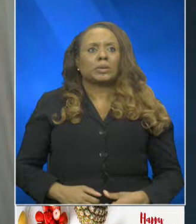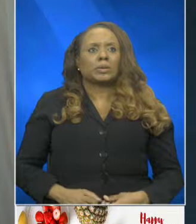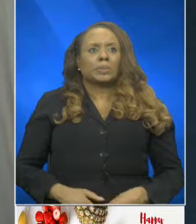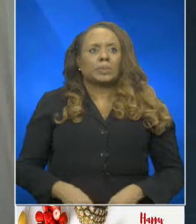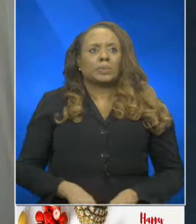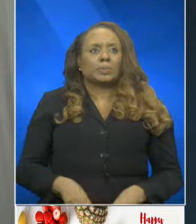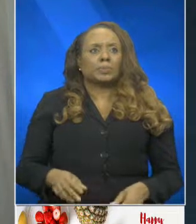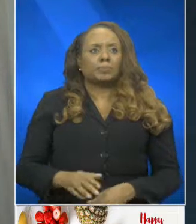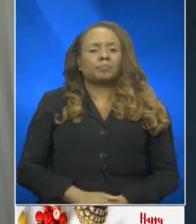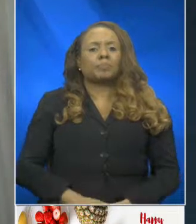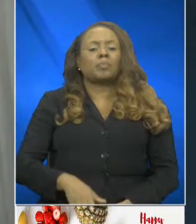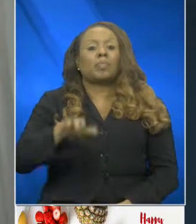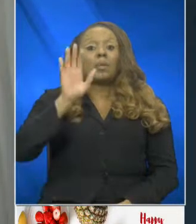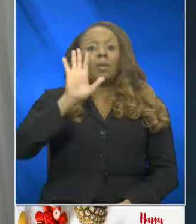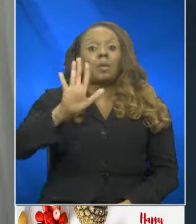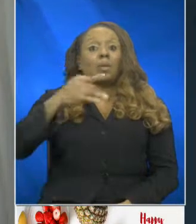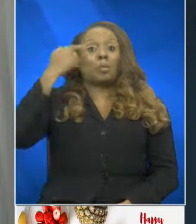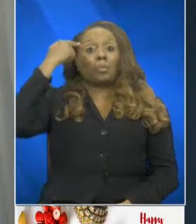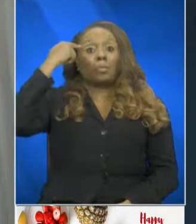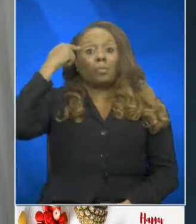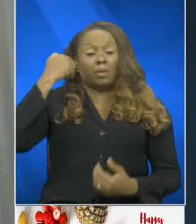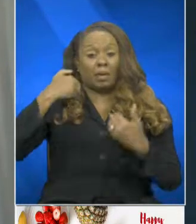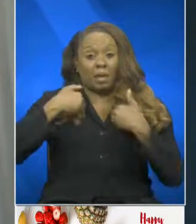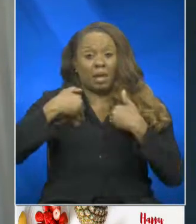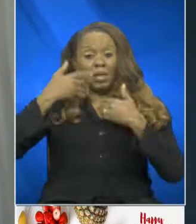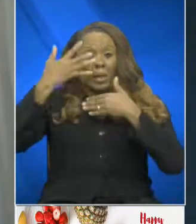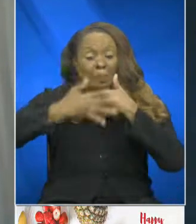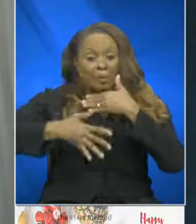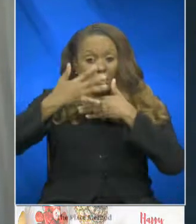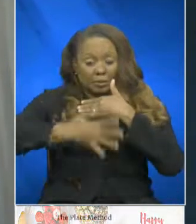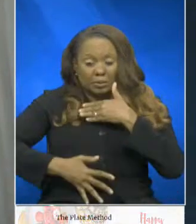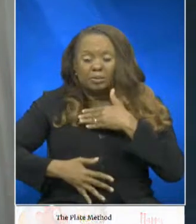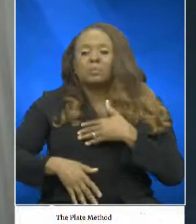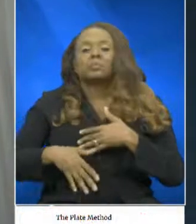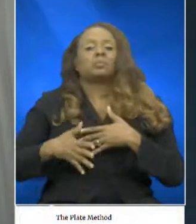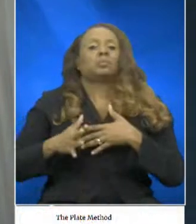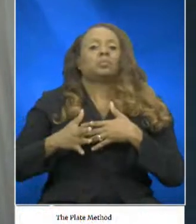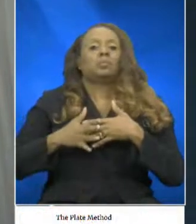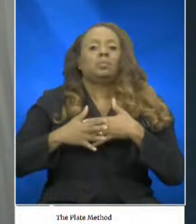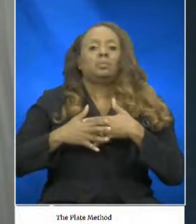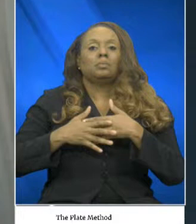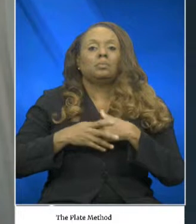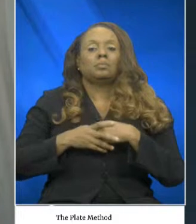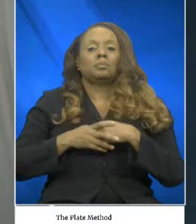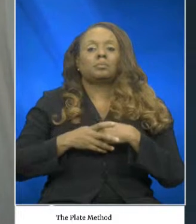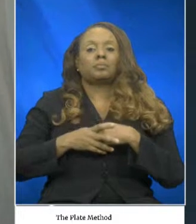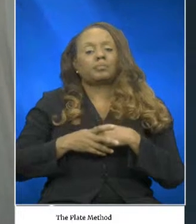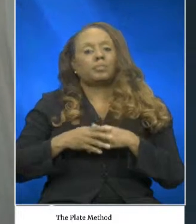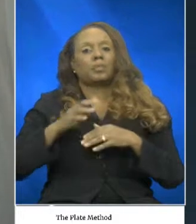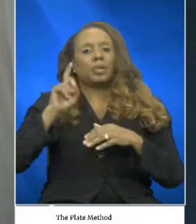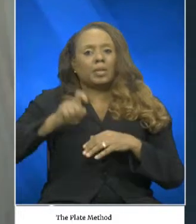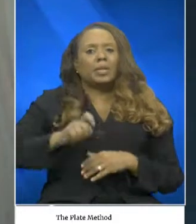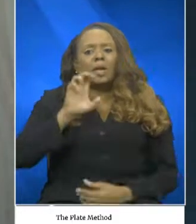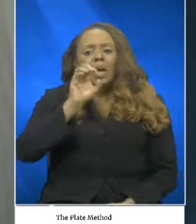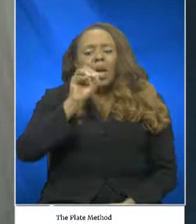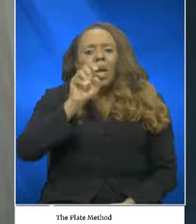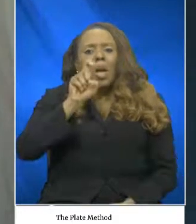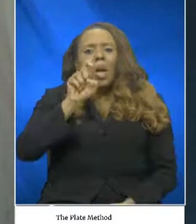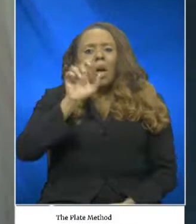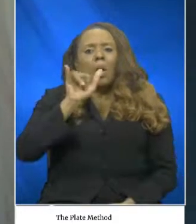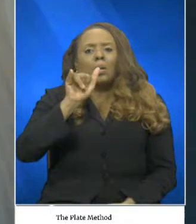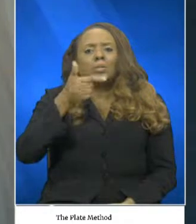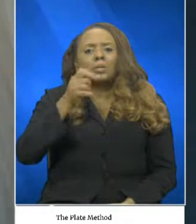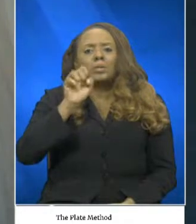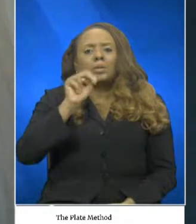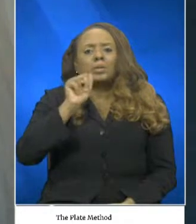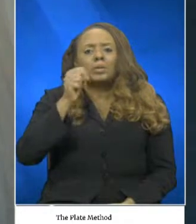a blood supply, and the blood supply takes nutrients and oxygen to the brain tissue. When this supply gets